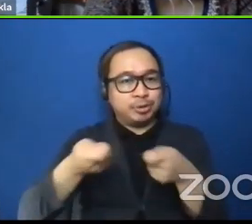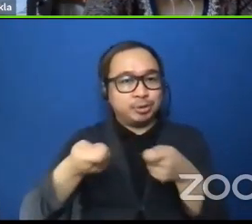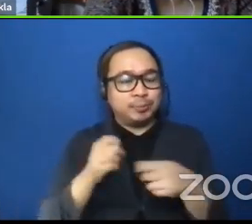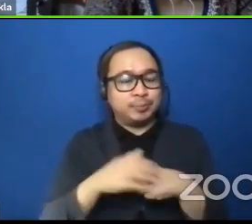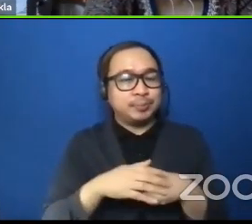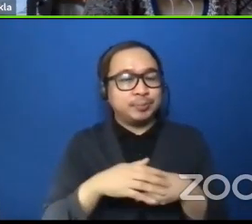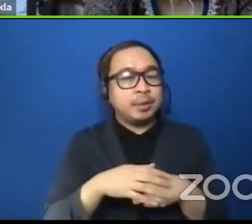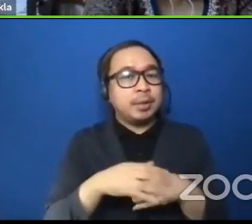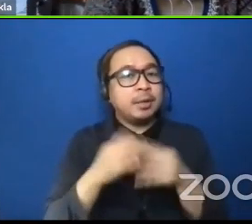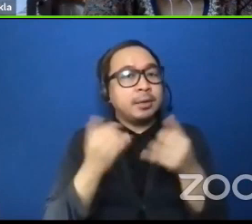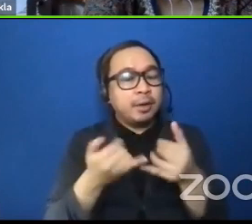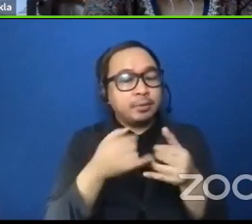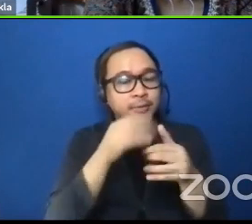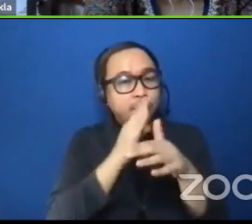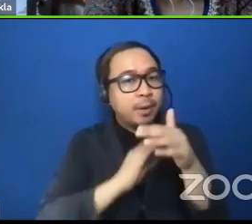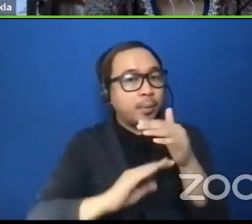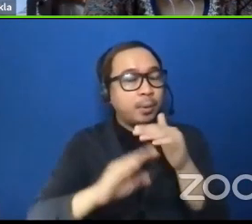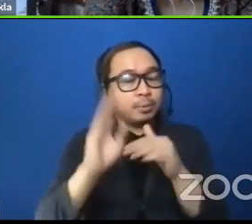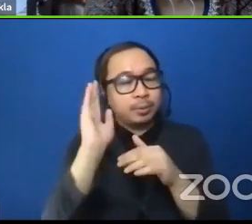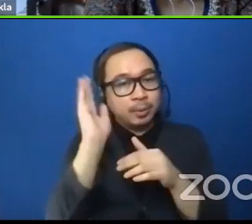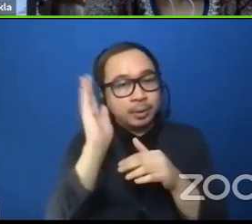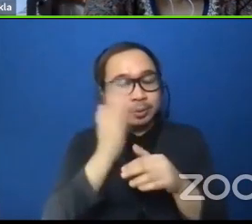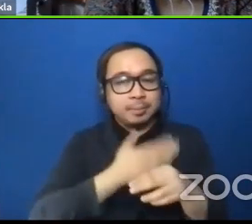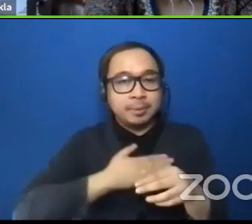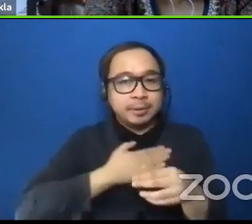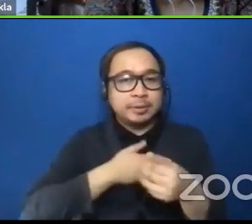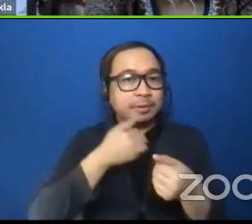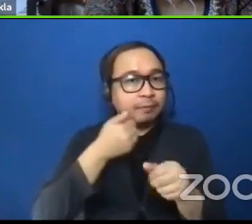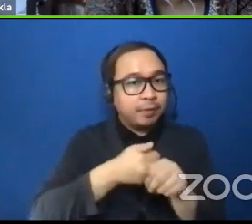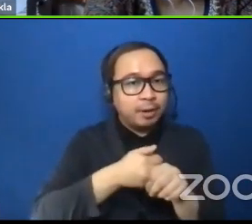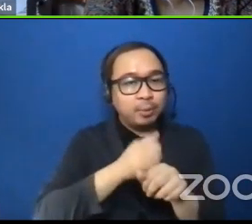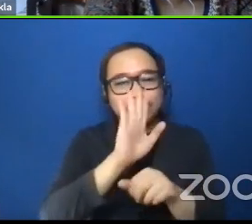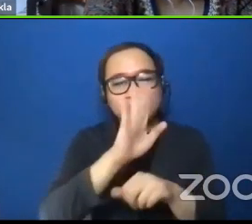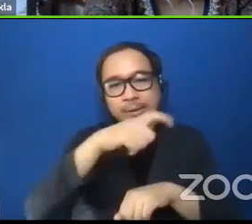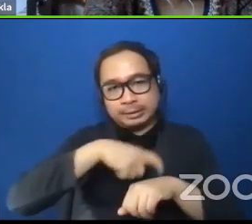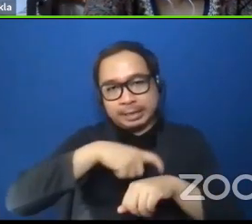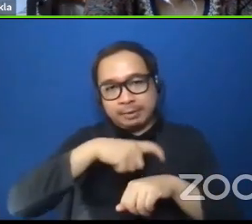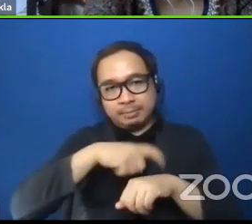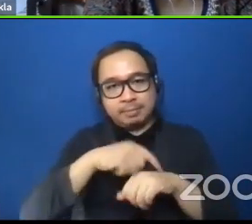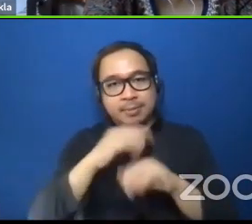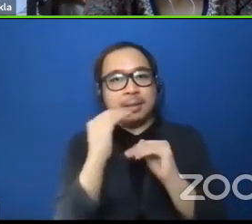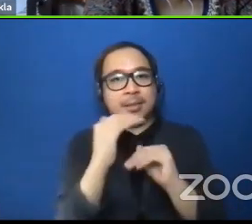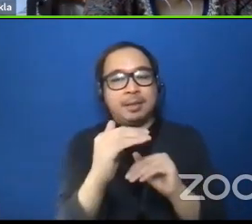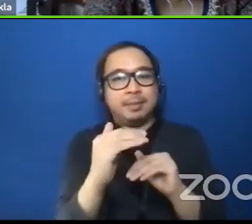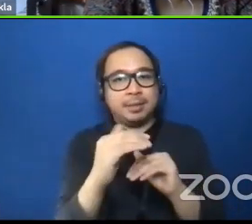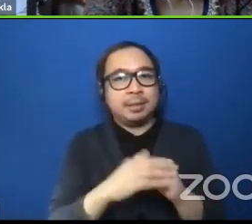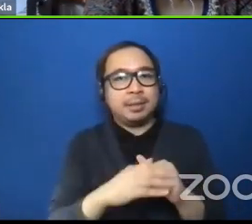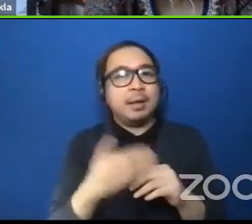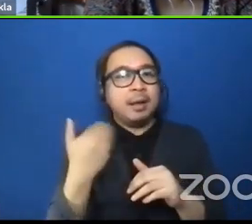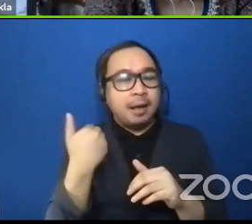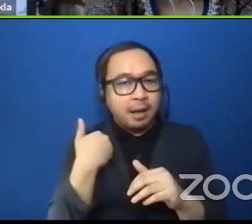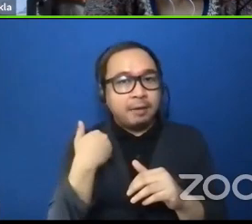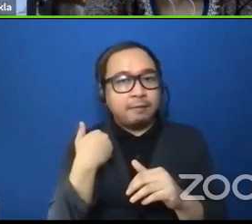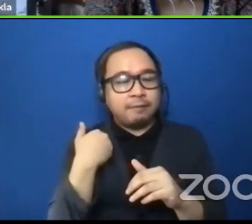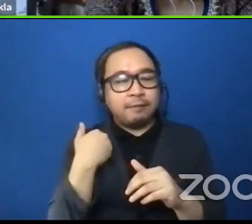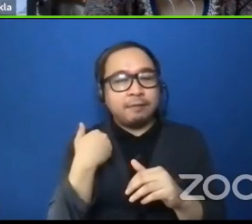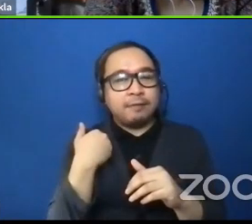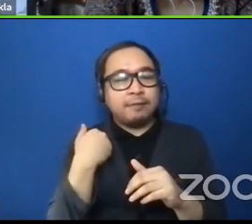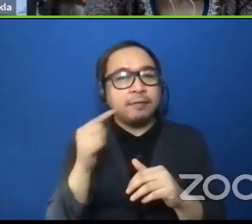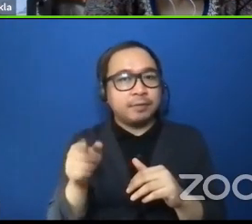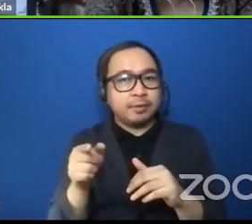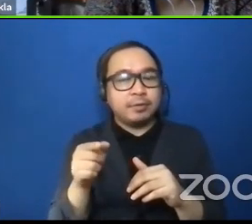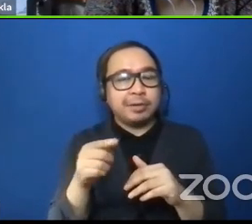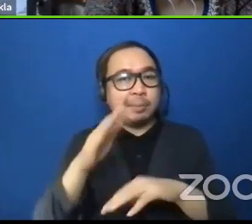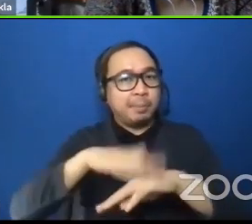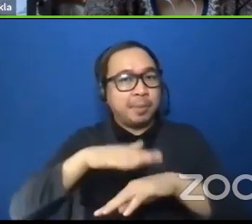all presenters to please adhere to your allotted time. There will be a prompt from the chairperson 2 minutes before